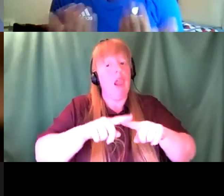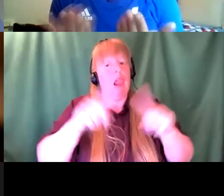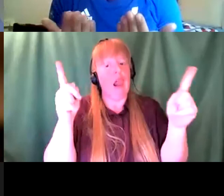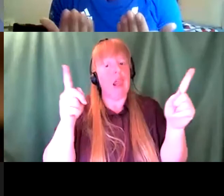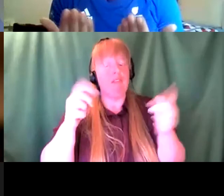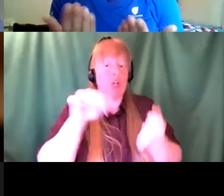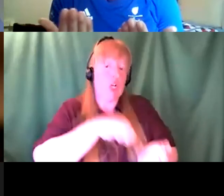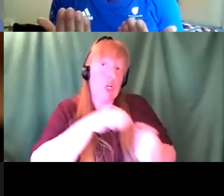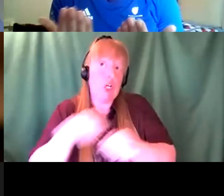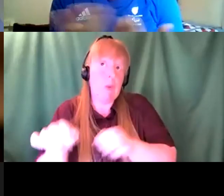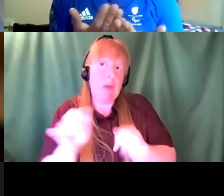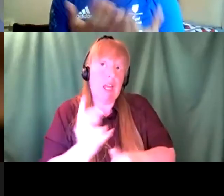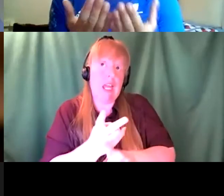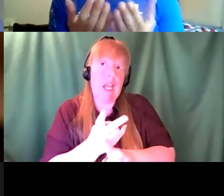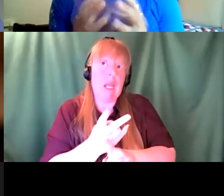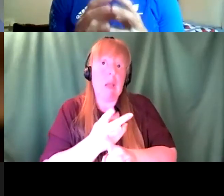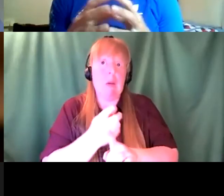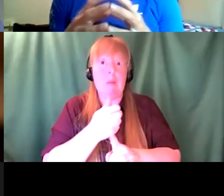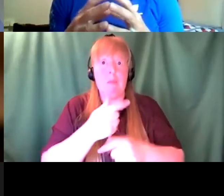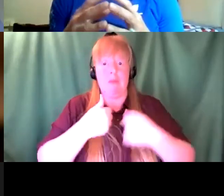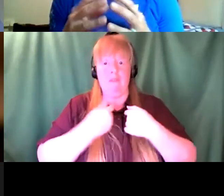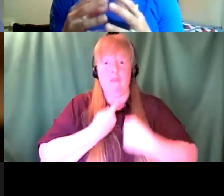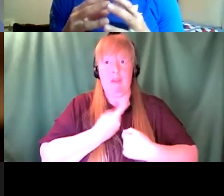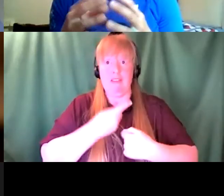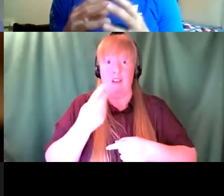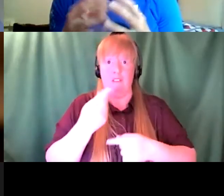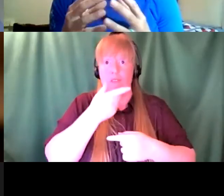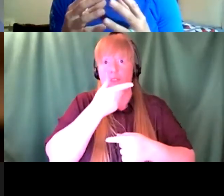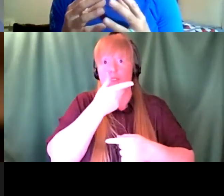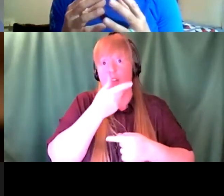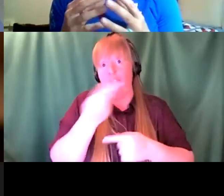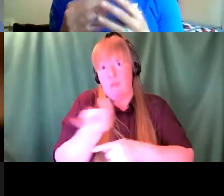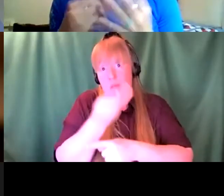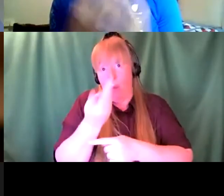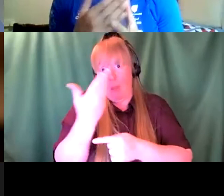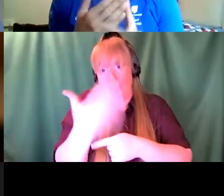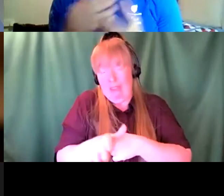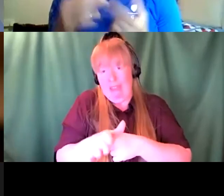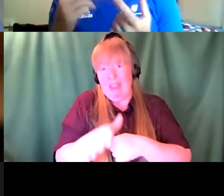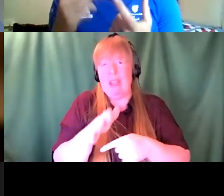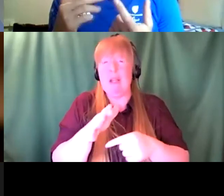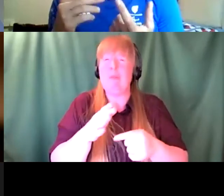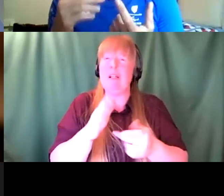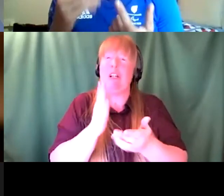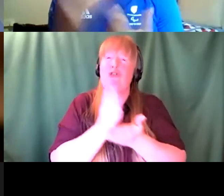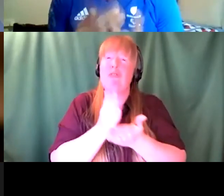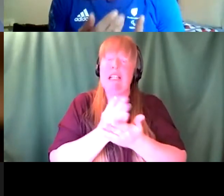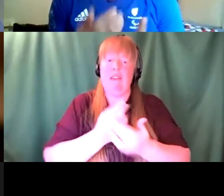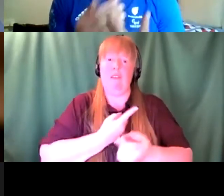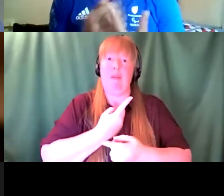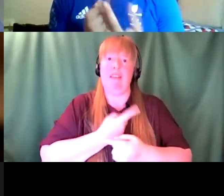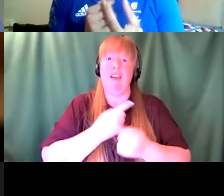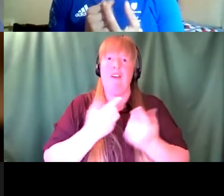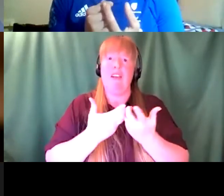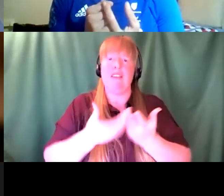both of those sports. So it's the way that you approach a sport. It's the way that you approach